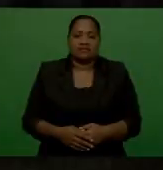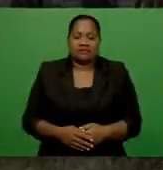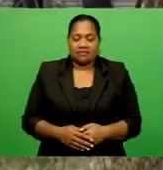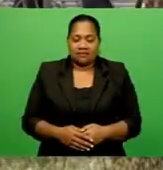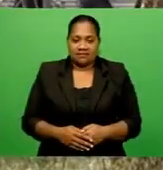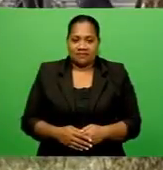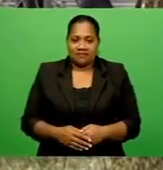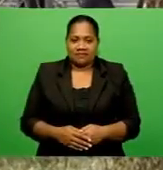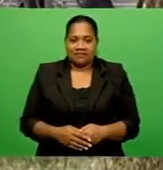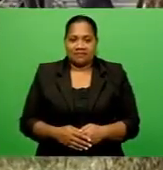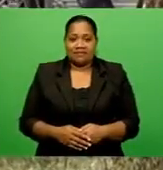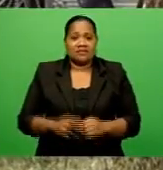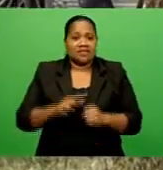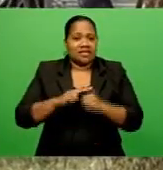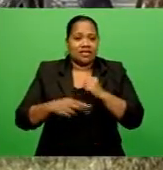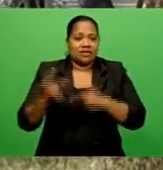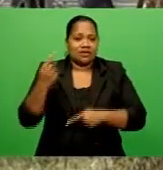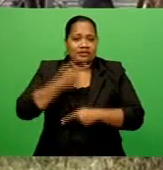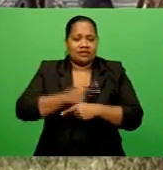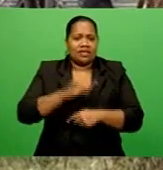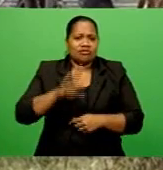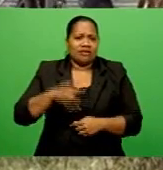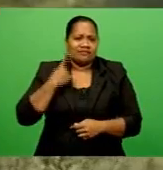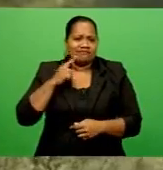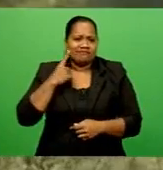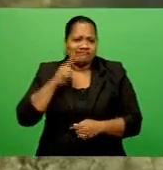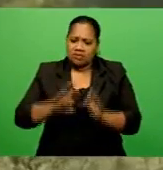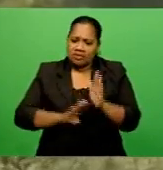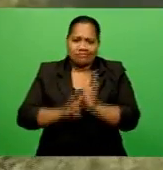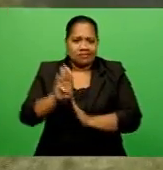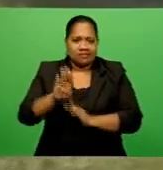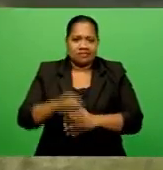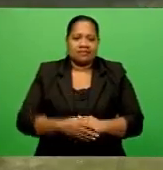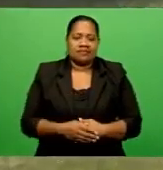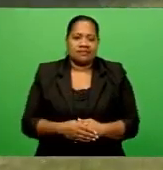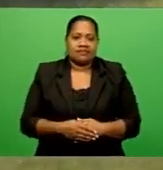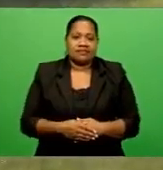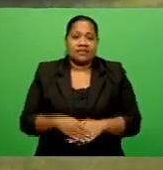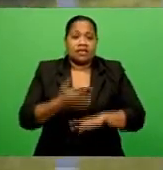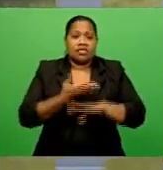2. In the news tonight, child neglect on the rise.